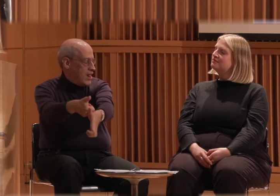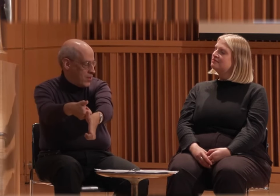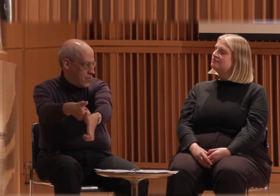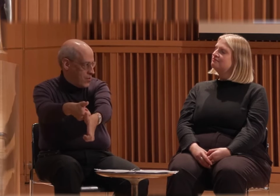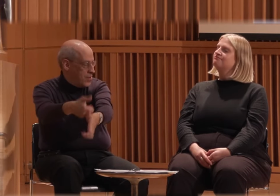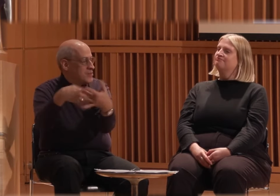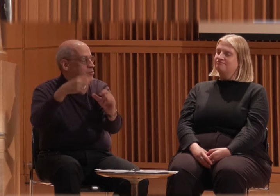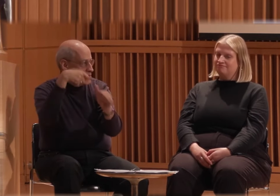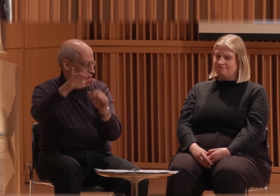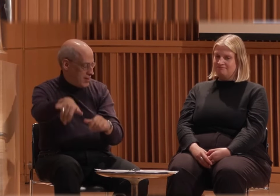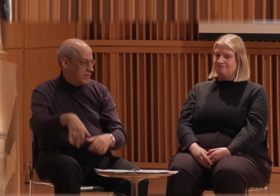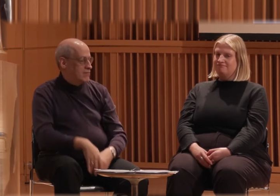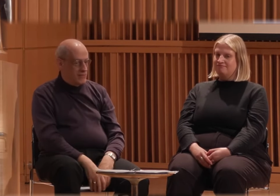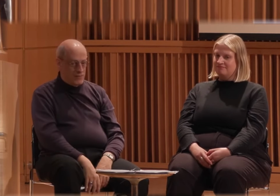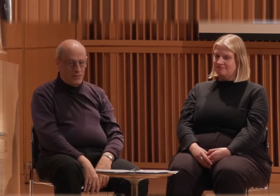remember.